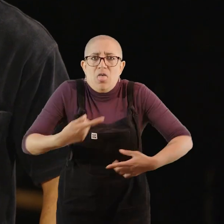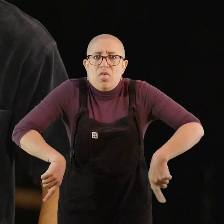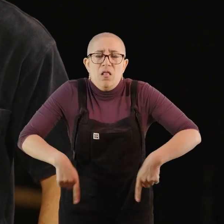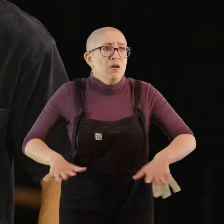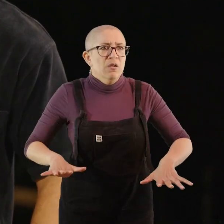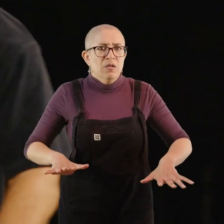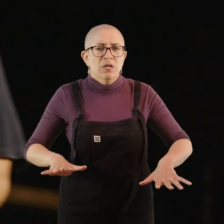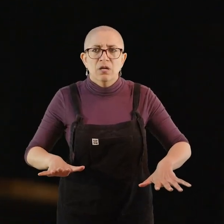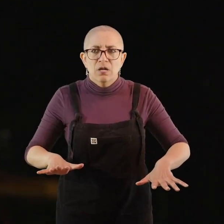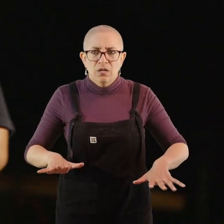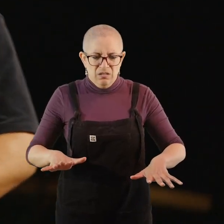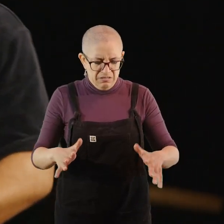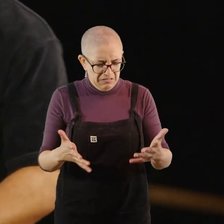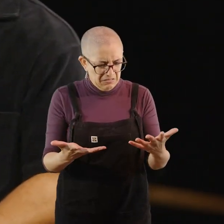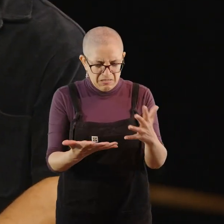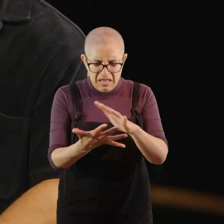Oh, what hands are here?